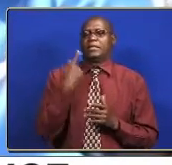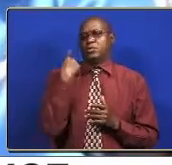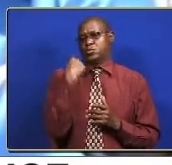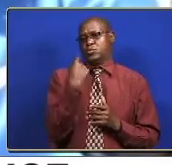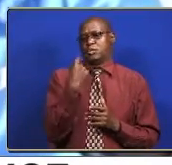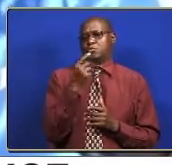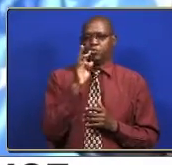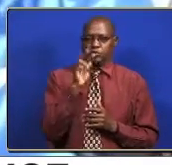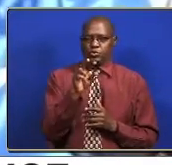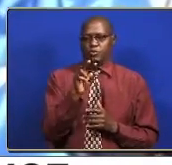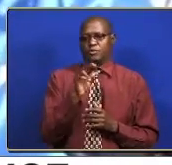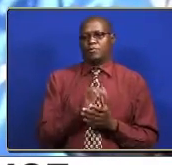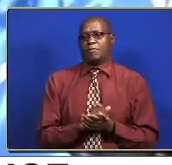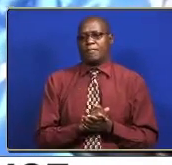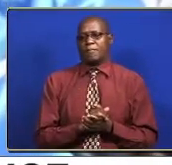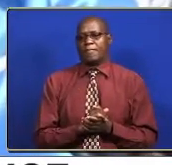muliona,